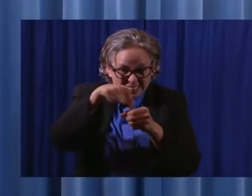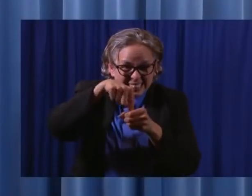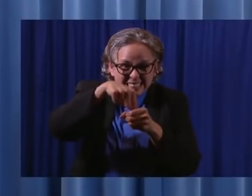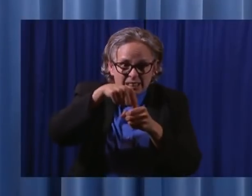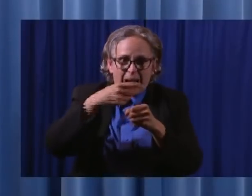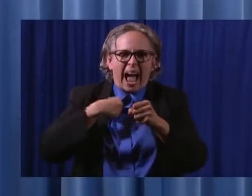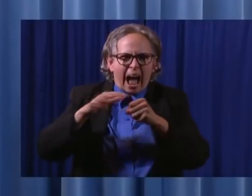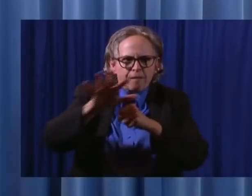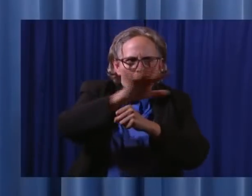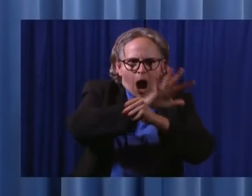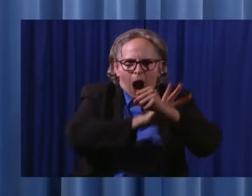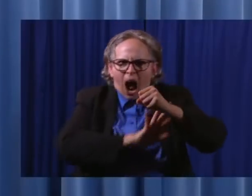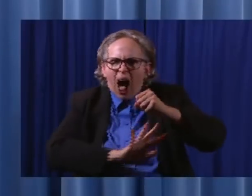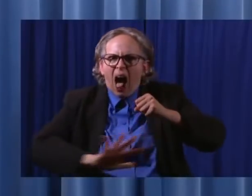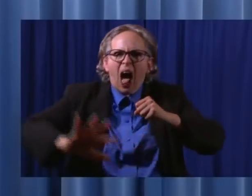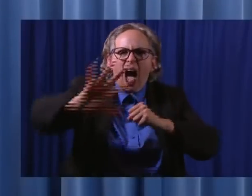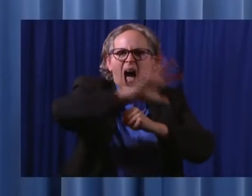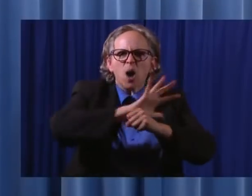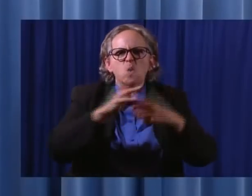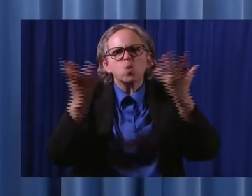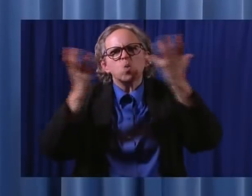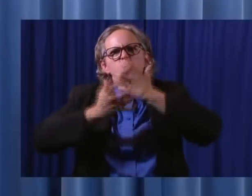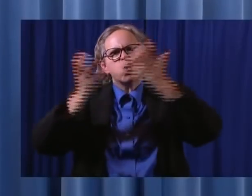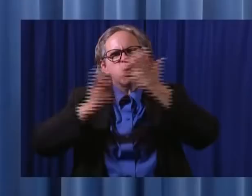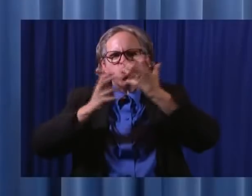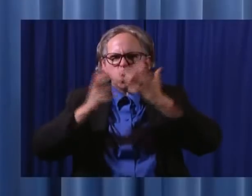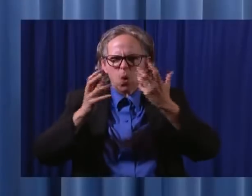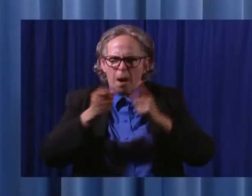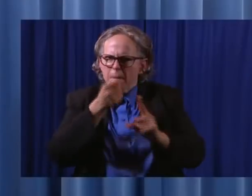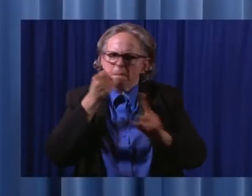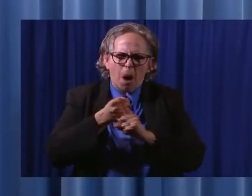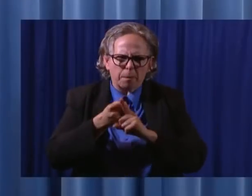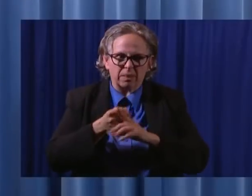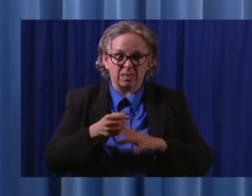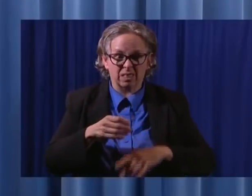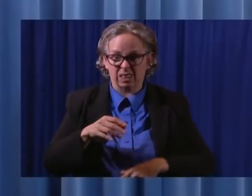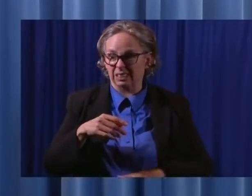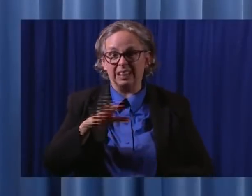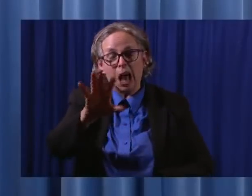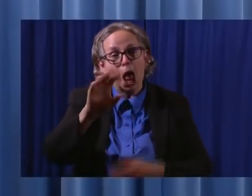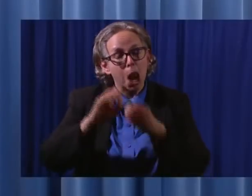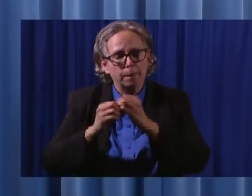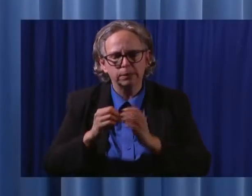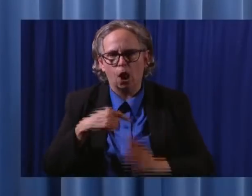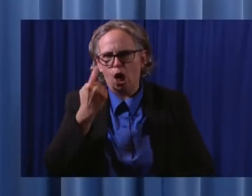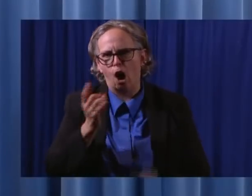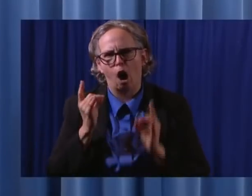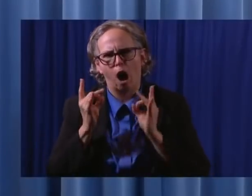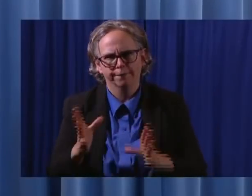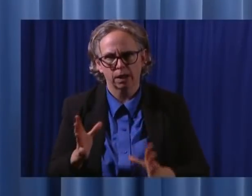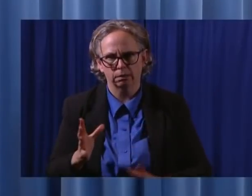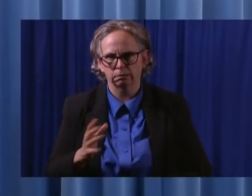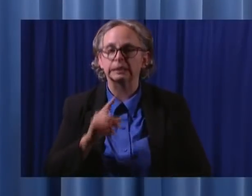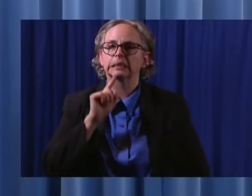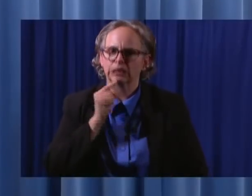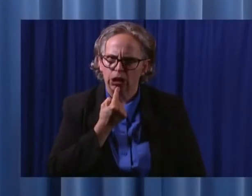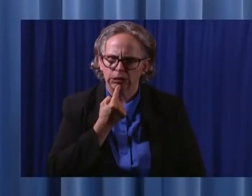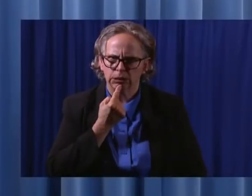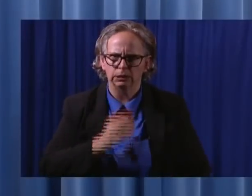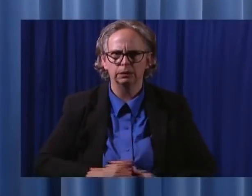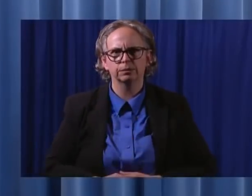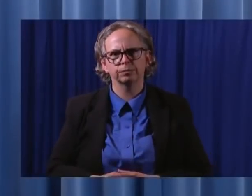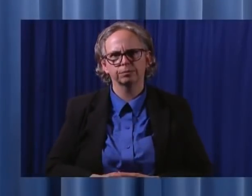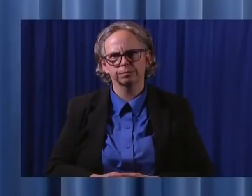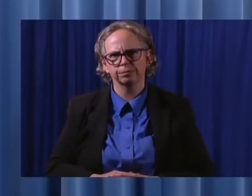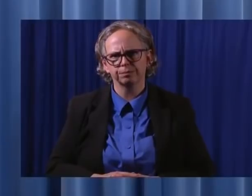counties to know the data is not looking good. And so we can control our future. I can work on more